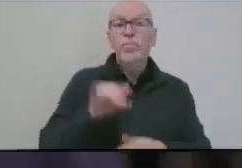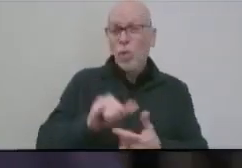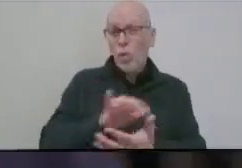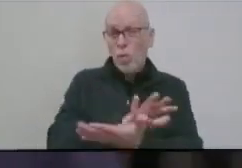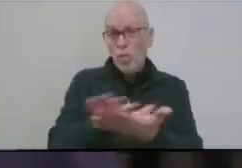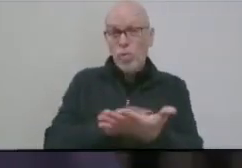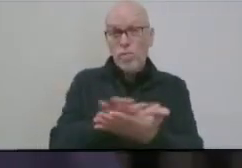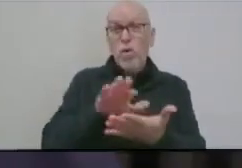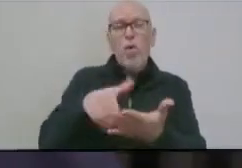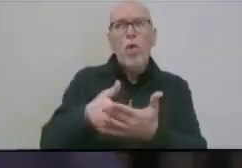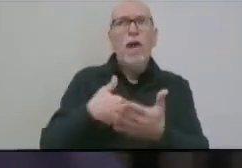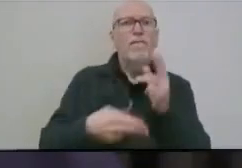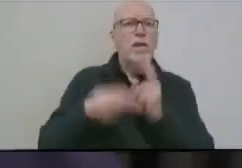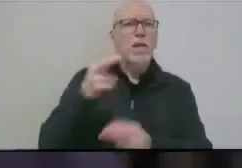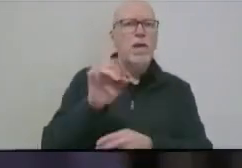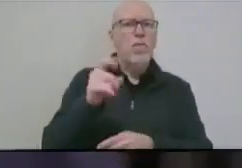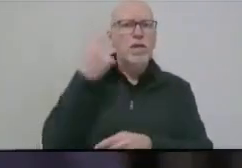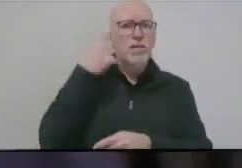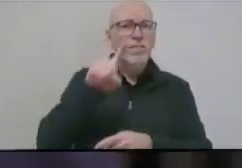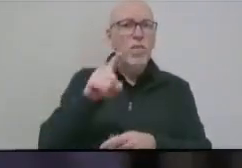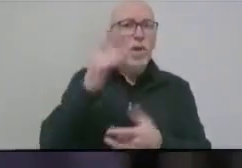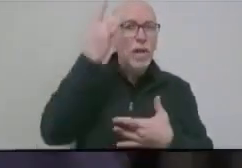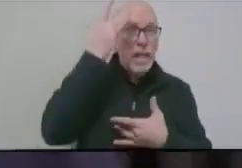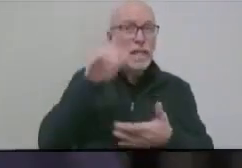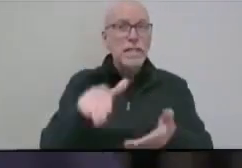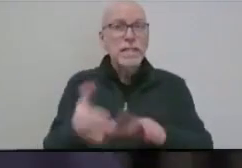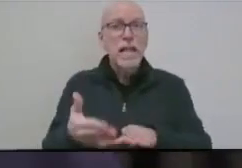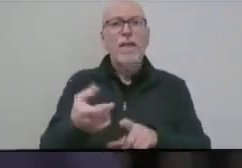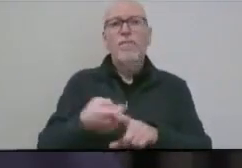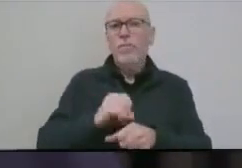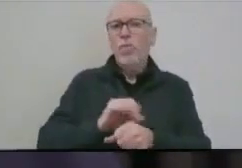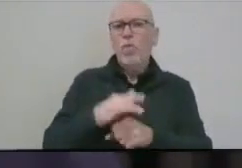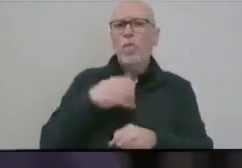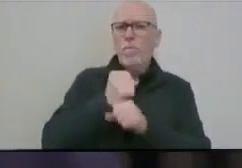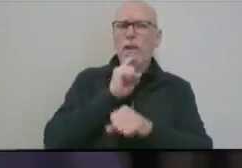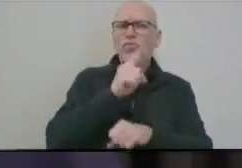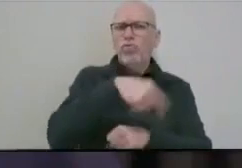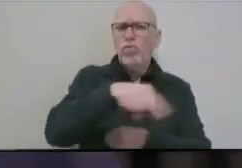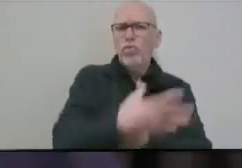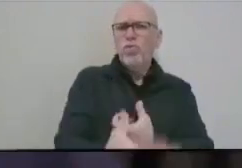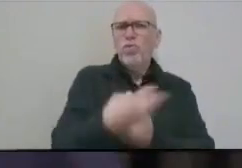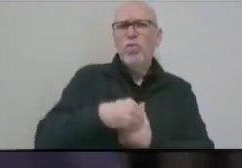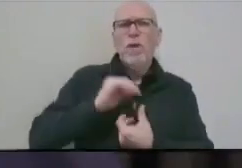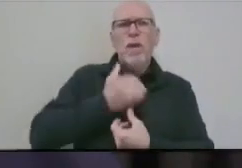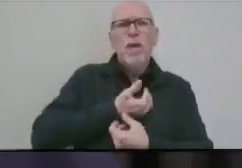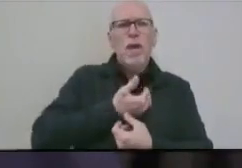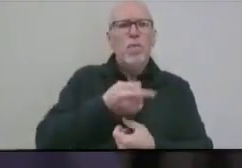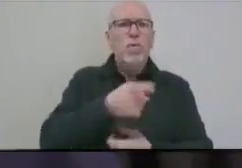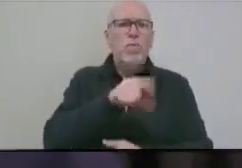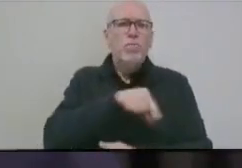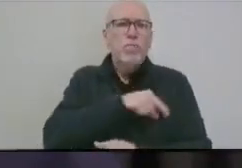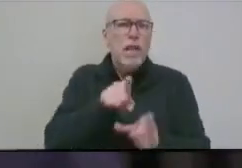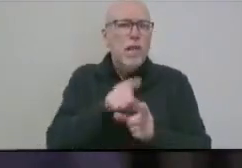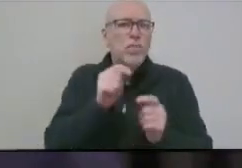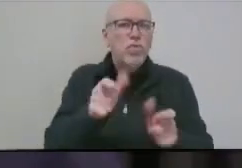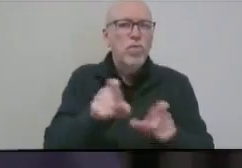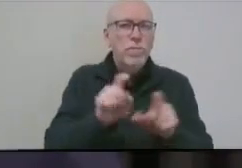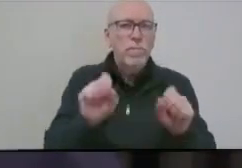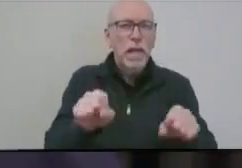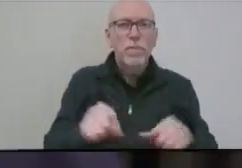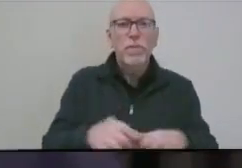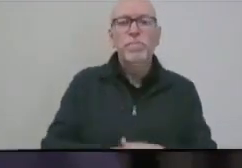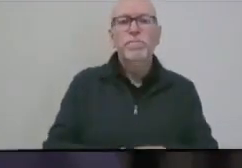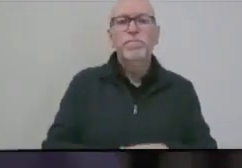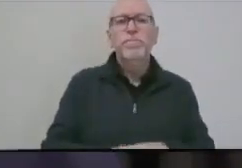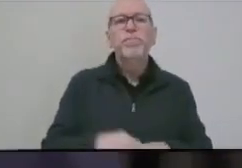of illness or death due to COVID, and we want to include them in our vaccine eligibility categories as soon as possible. While we